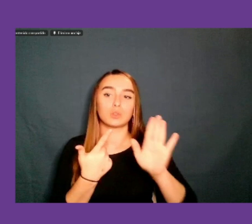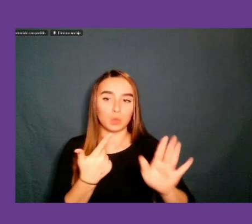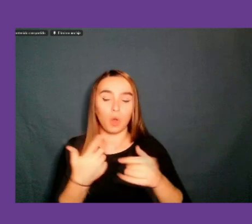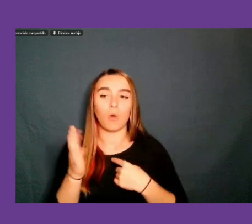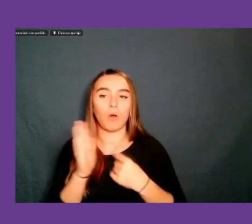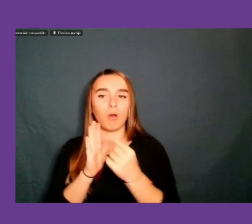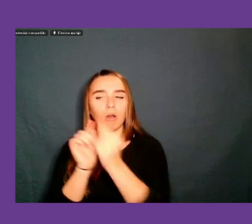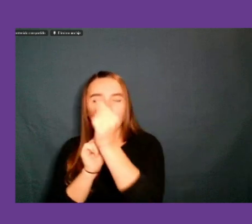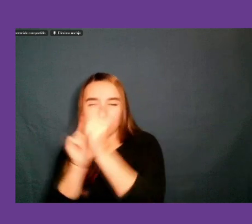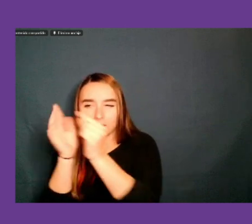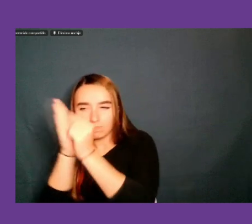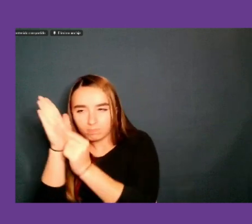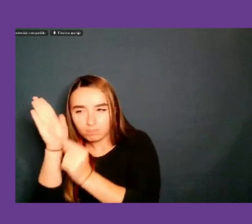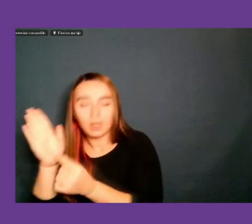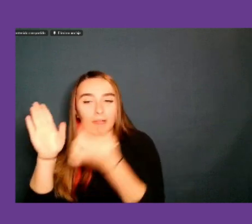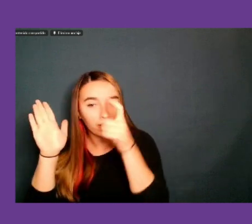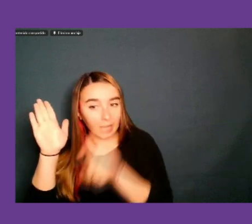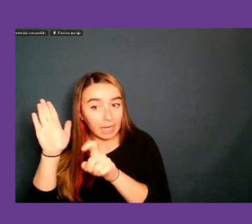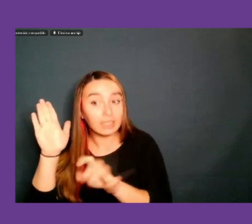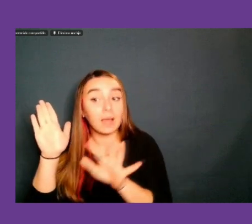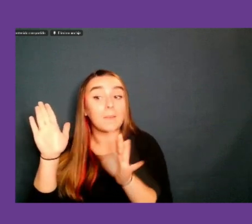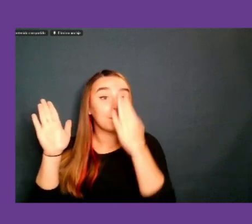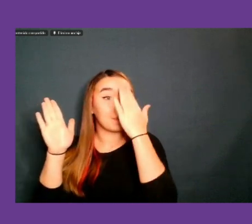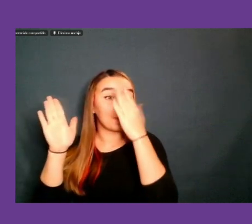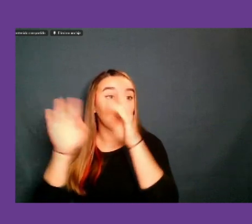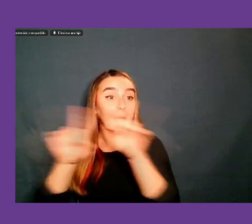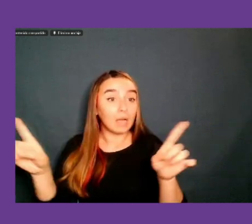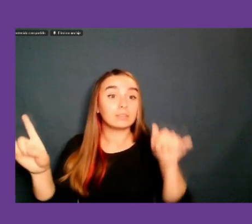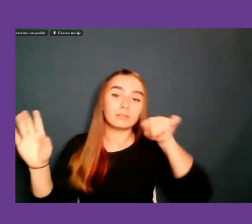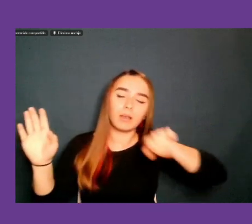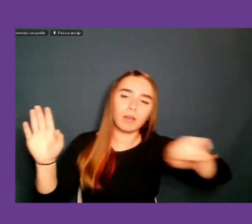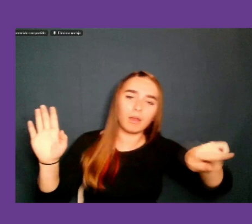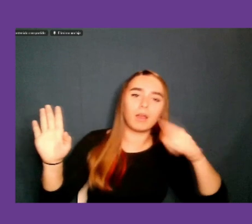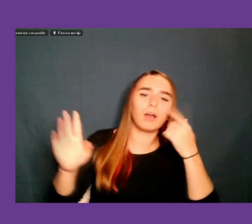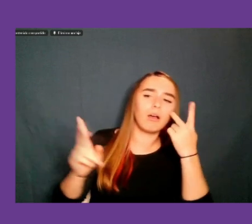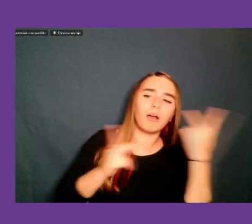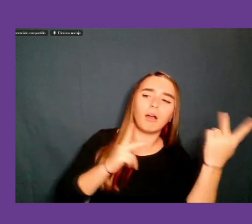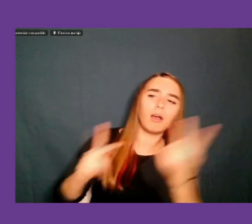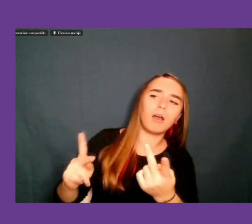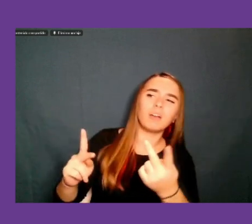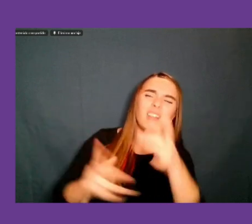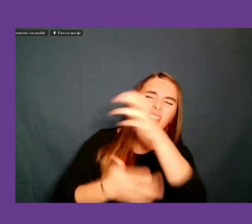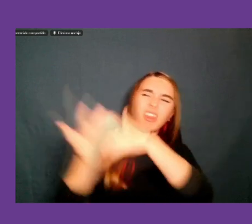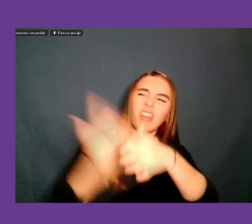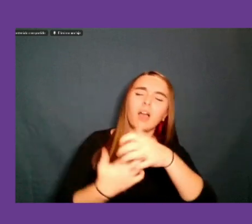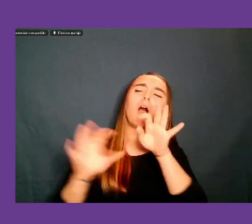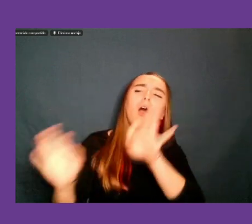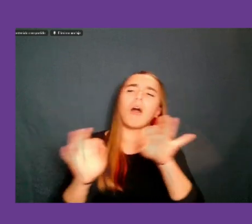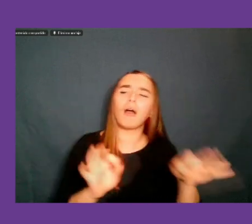we need also concretely to know how to organize the mess, if I can say, how to organize a good